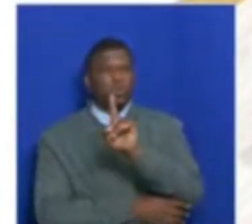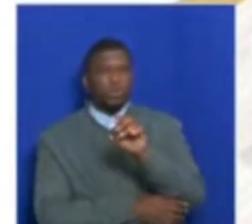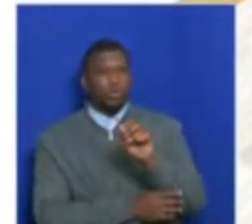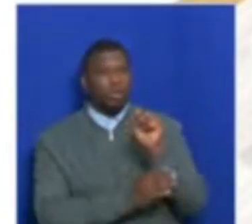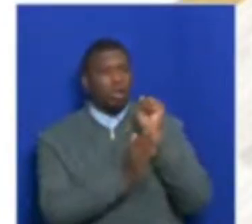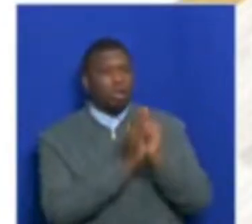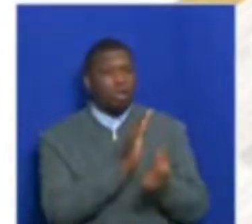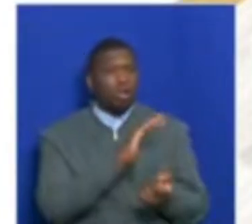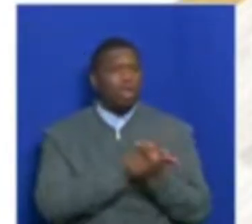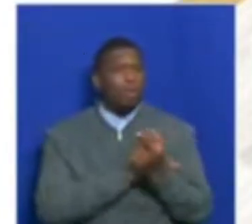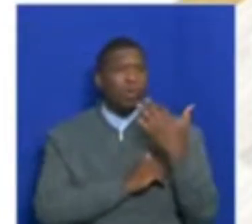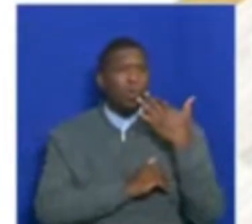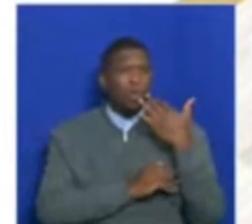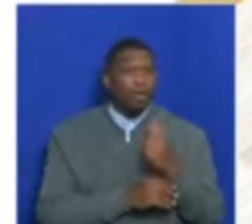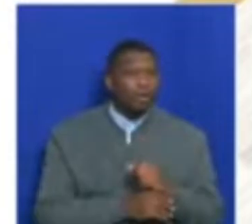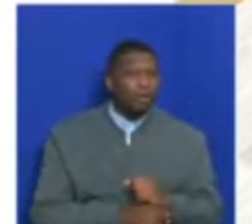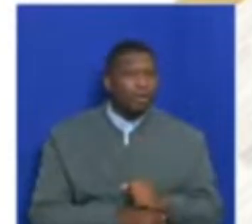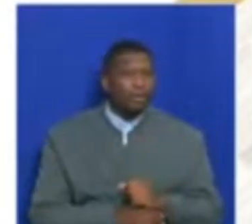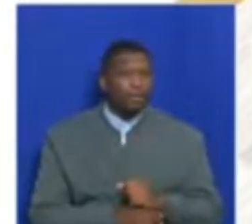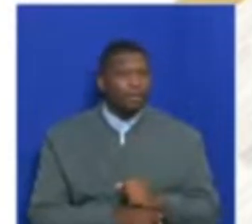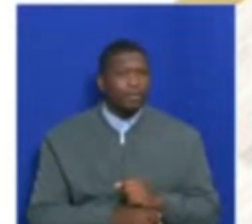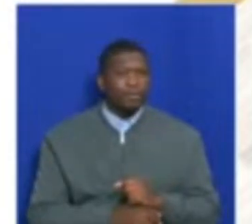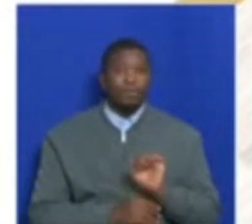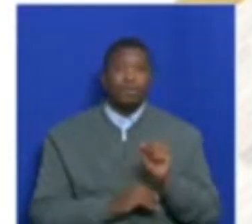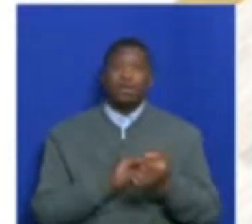with that CAS number? In December 2022.